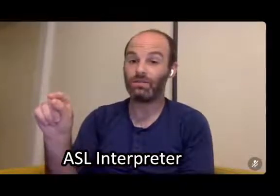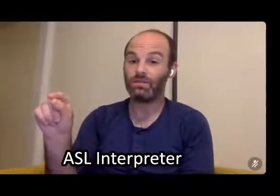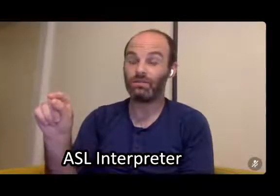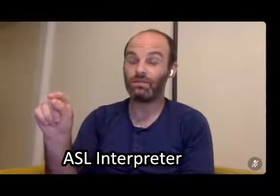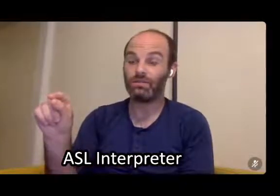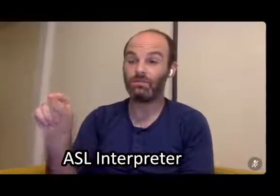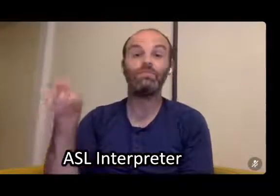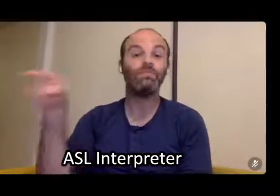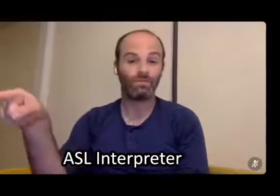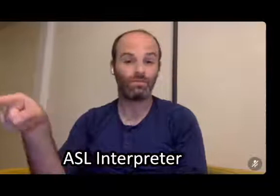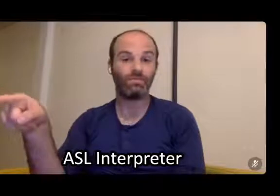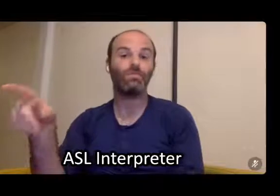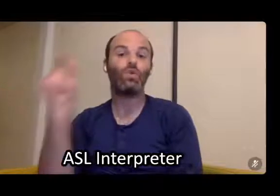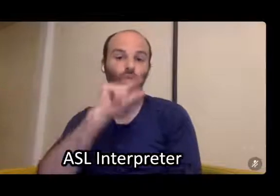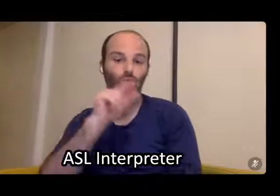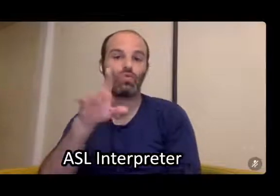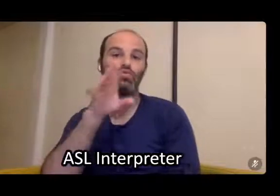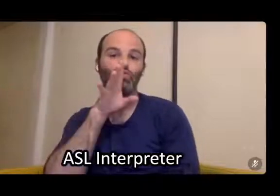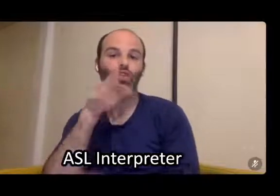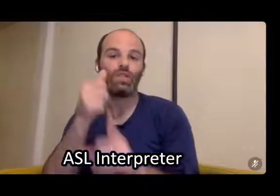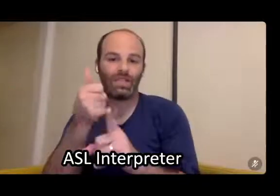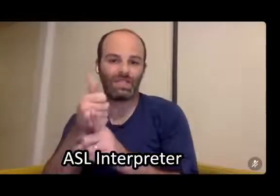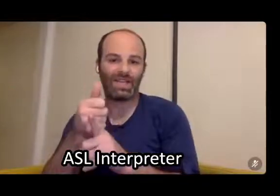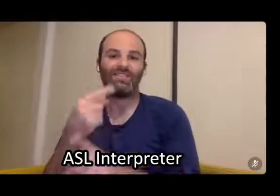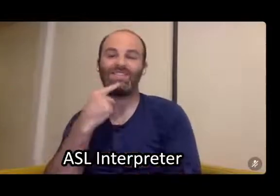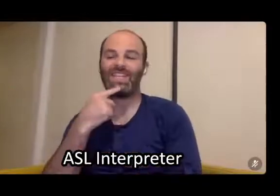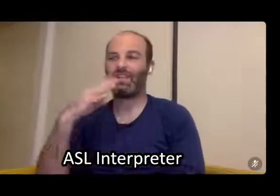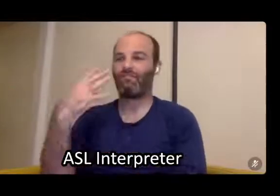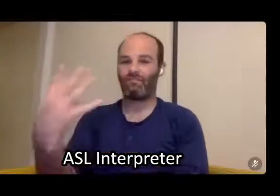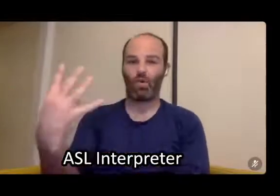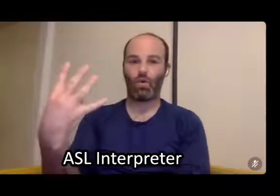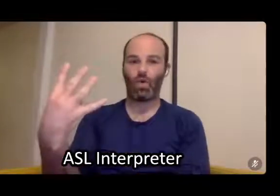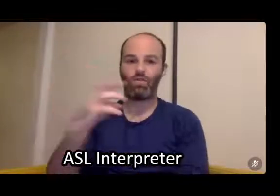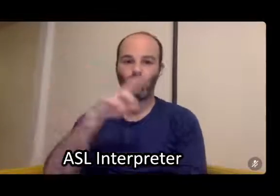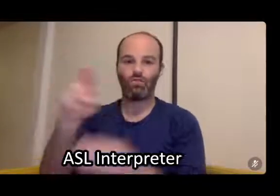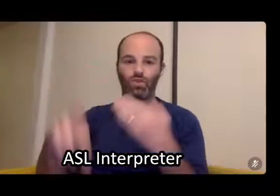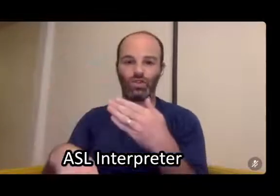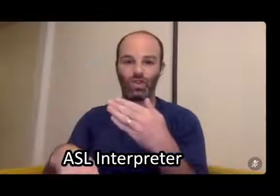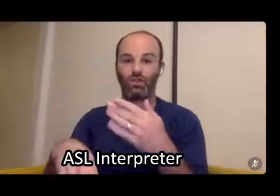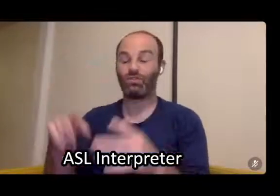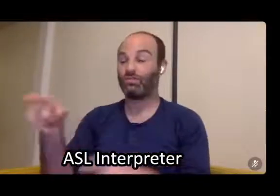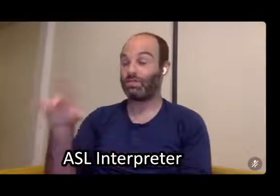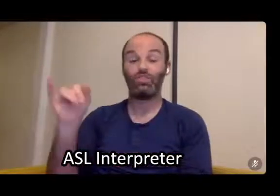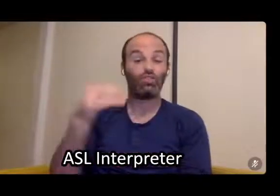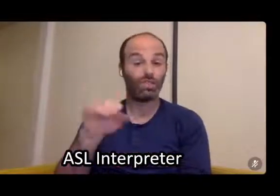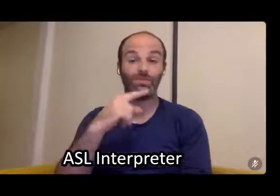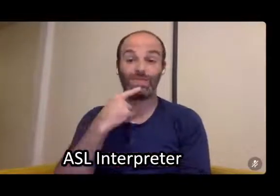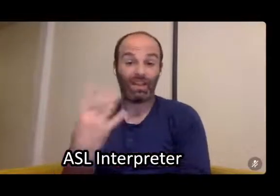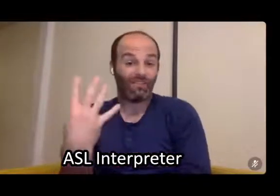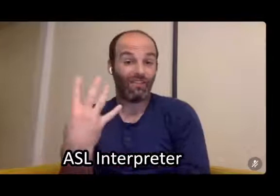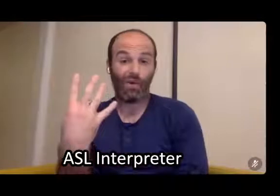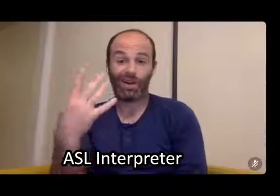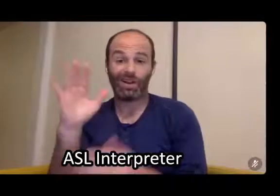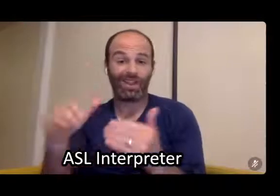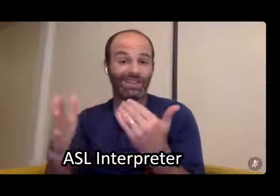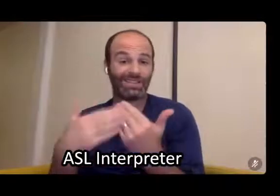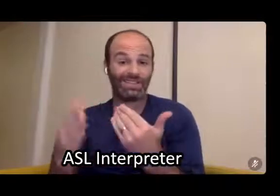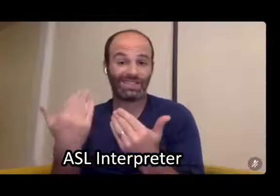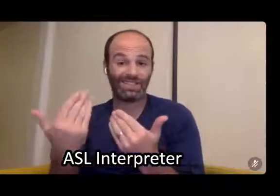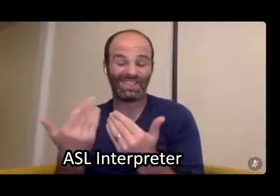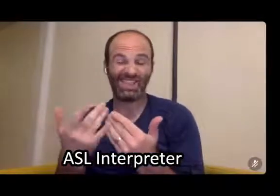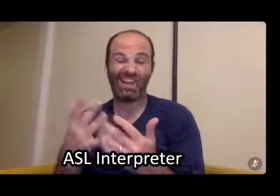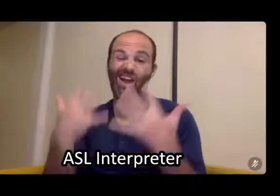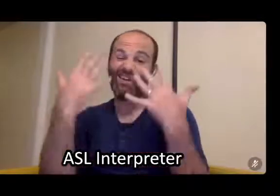It's 4. It's 4, and it's as simple as that. Unfortunately, with Google and the A Lady, you cannot